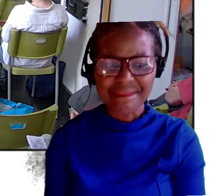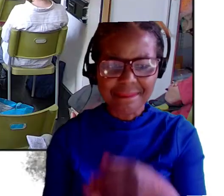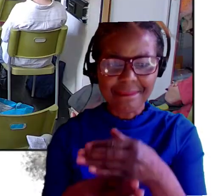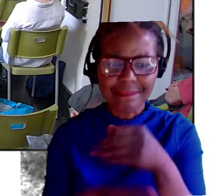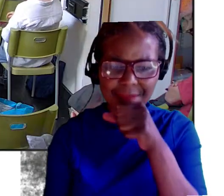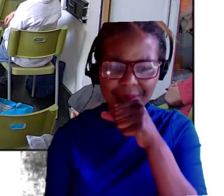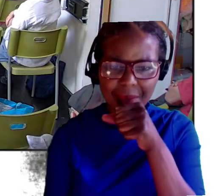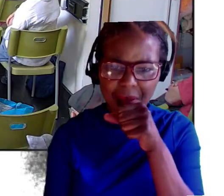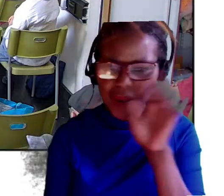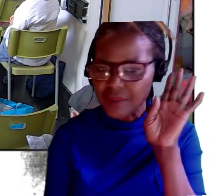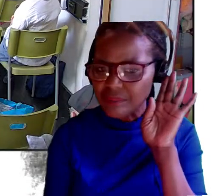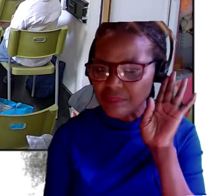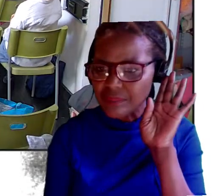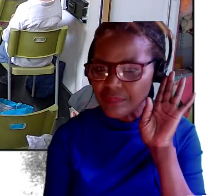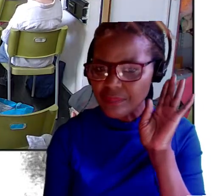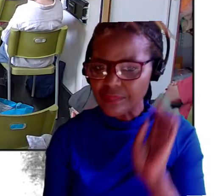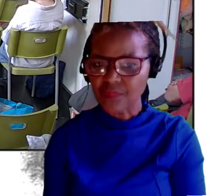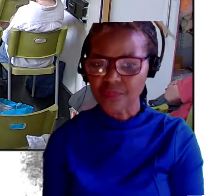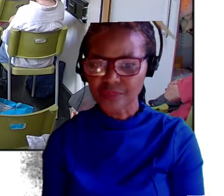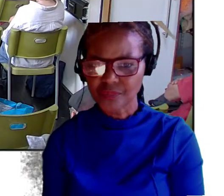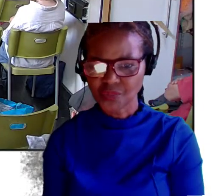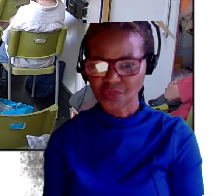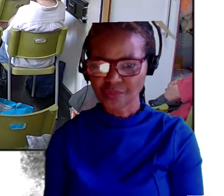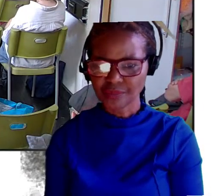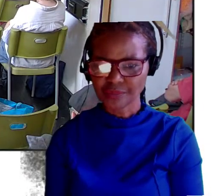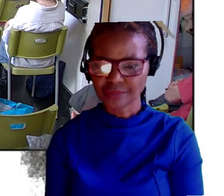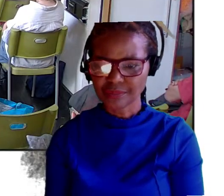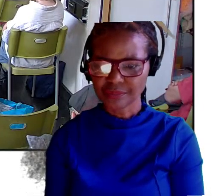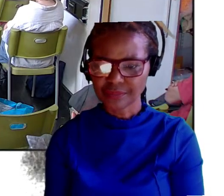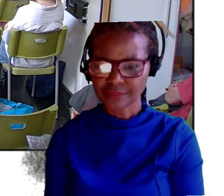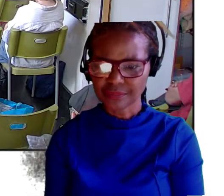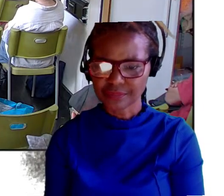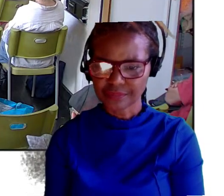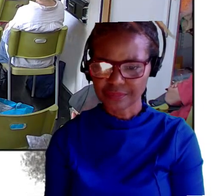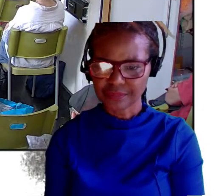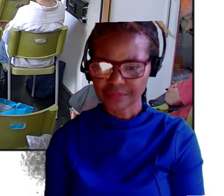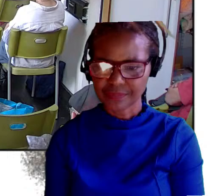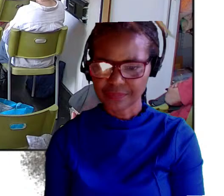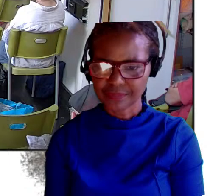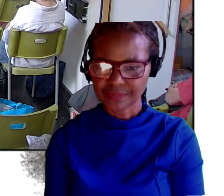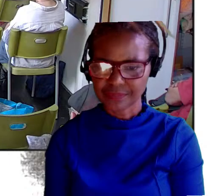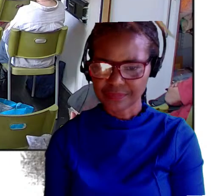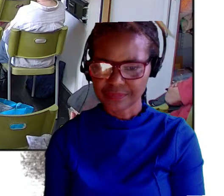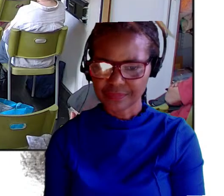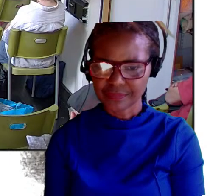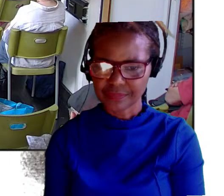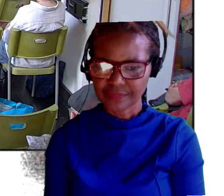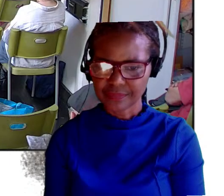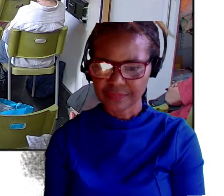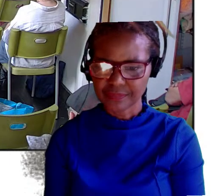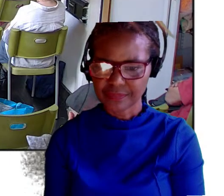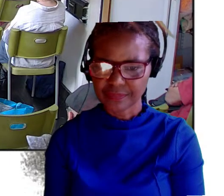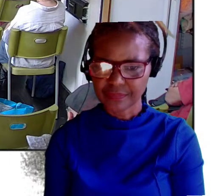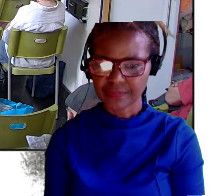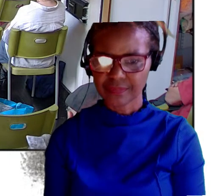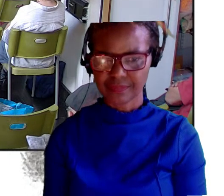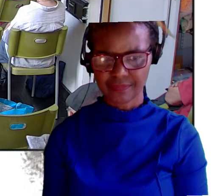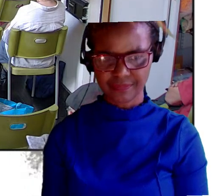Turned on at the bottom. It's not turned on. There you go. Is that